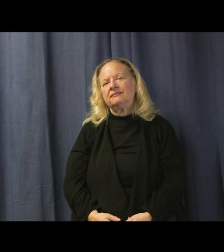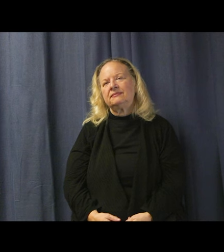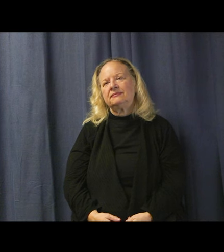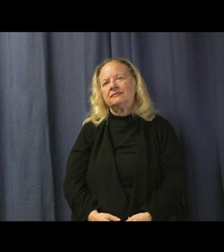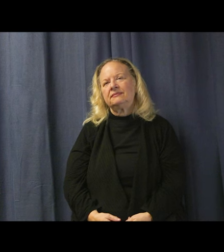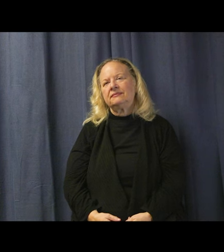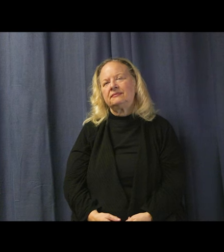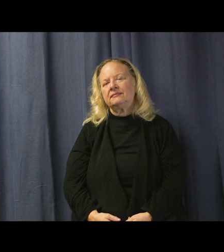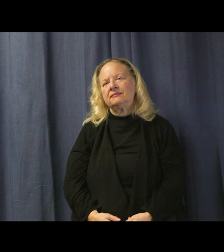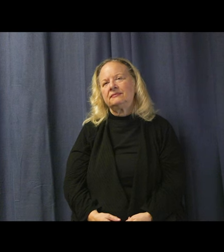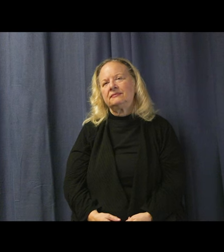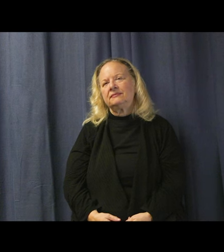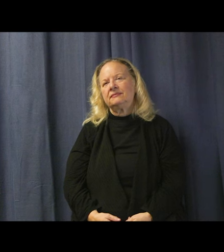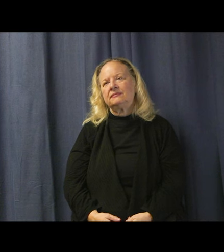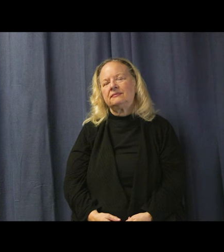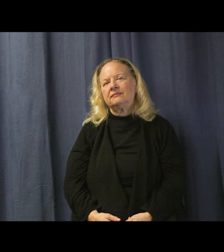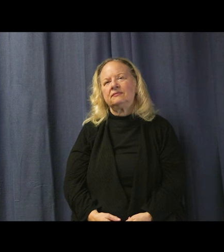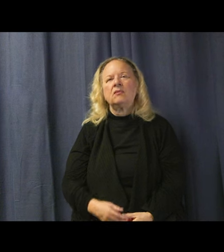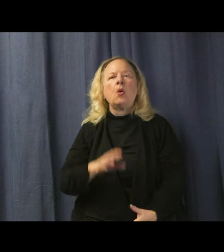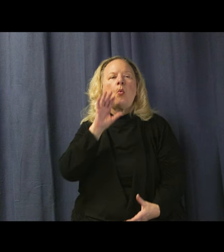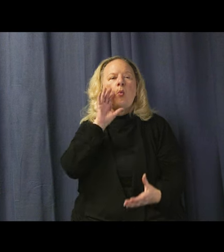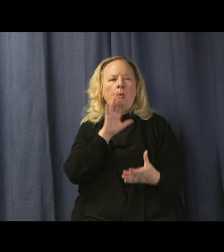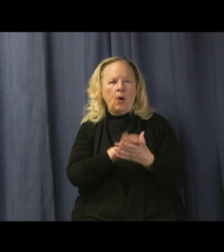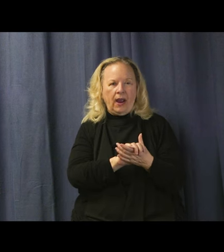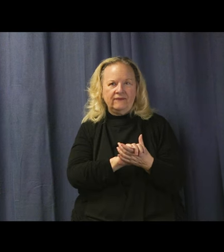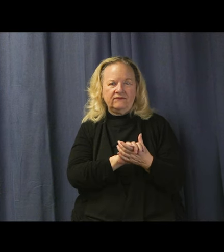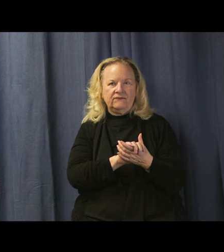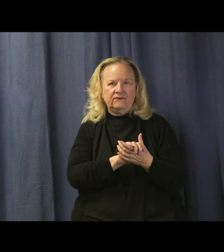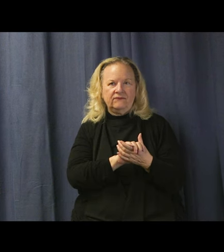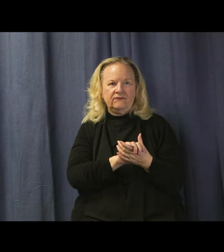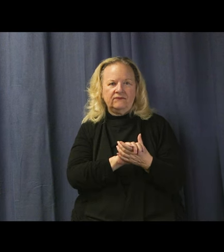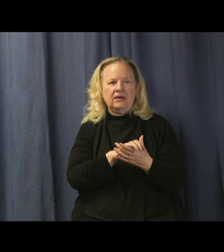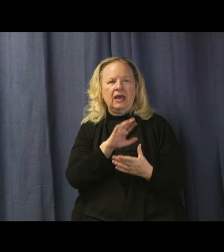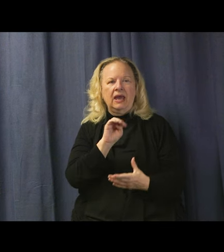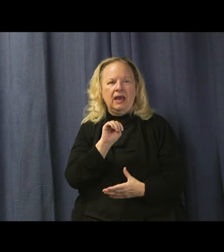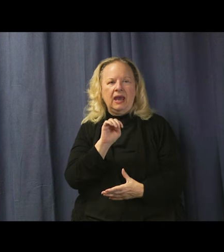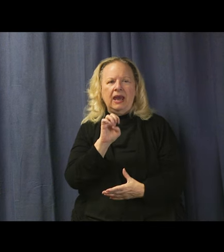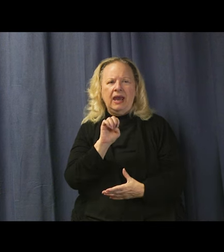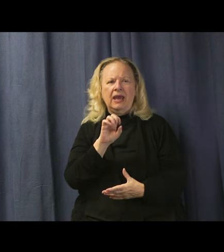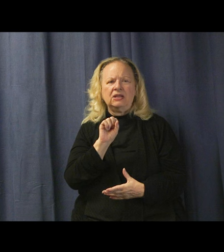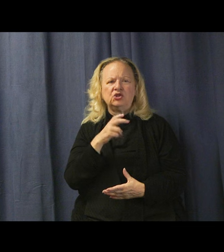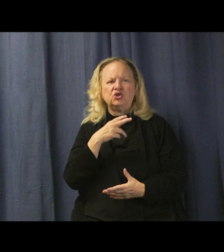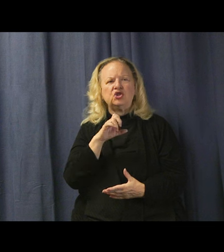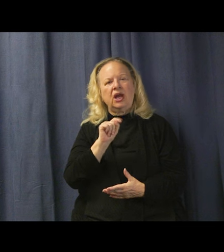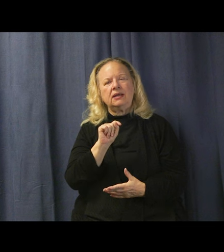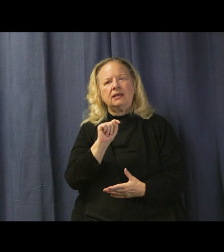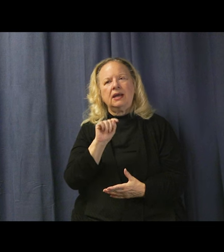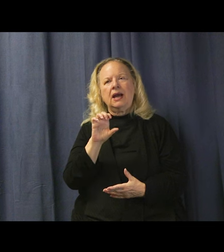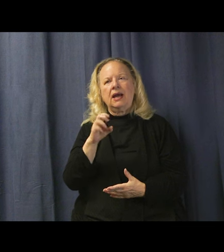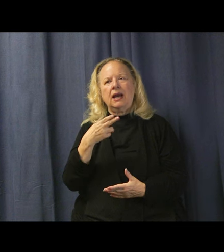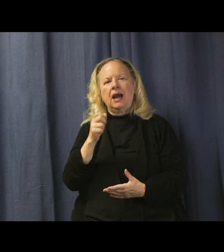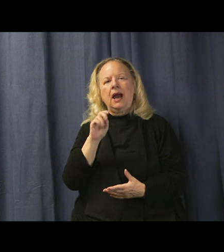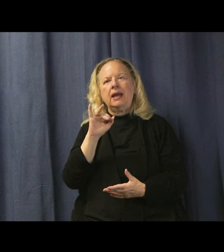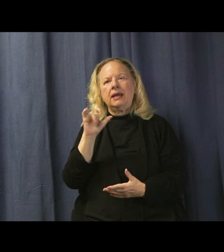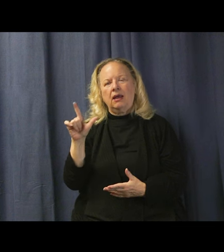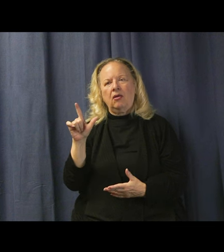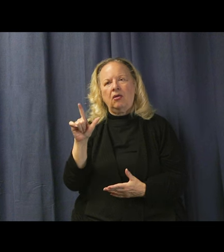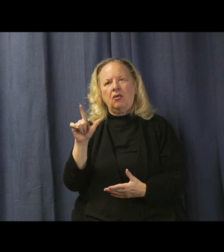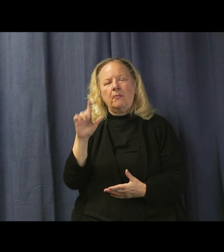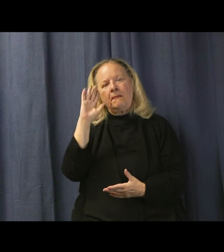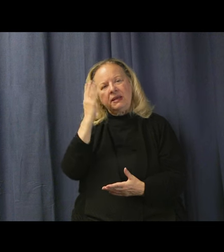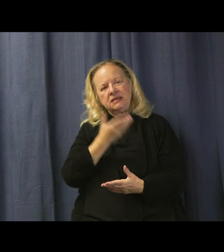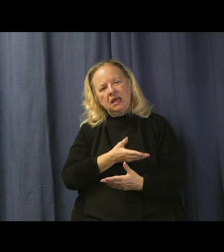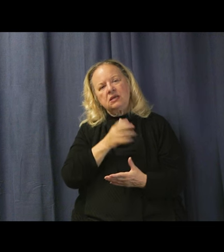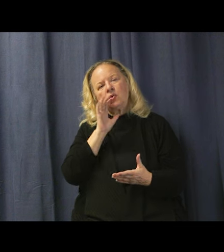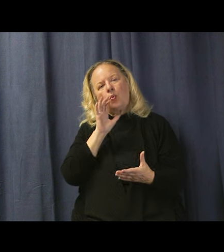Eshet, like Eshet Kail, is wife, and then white, it's my son's wife. That's what he's